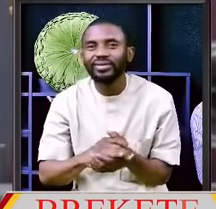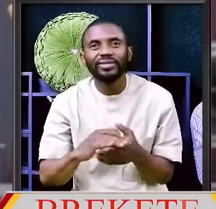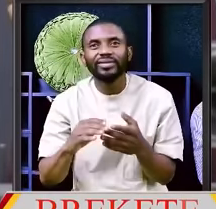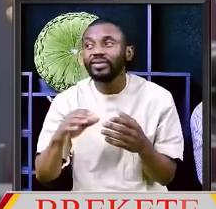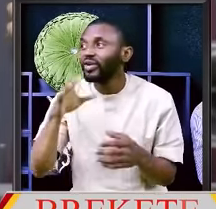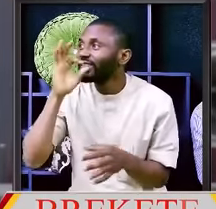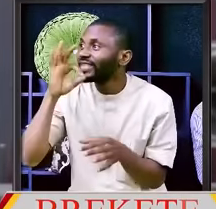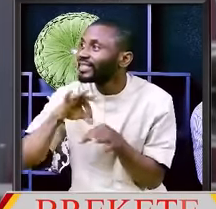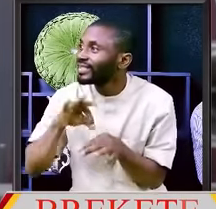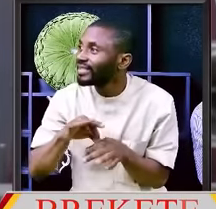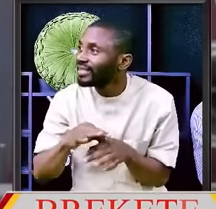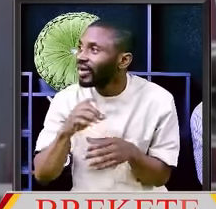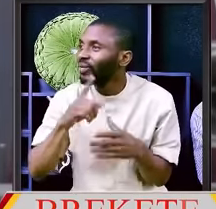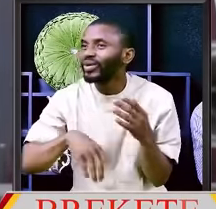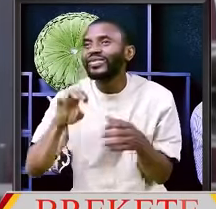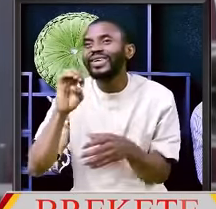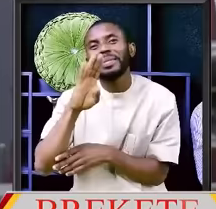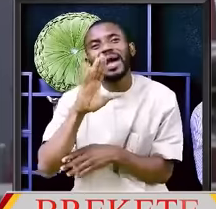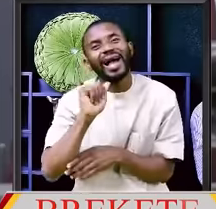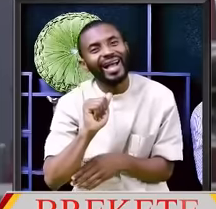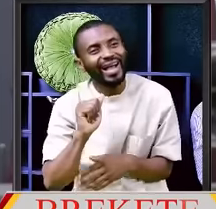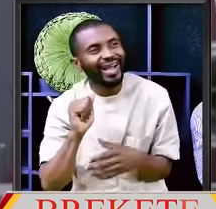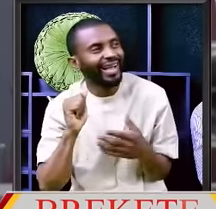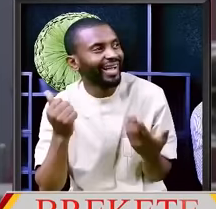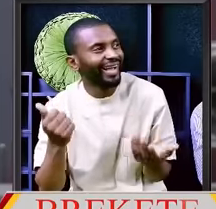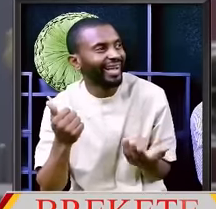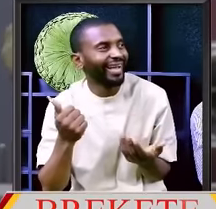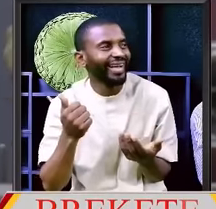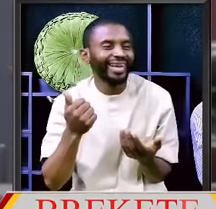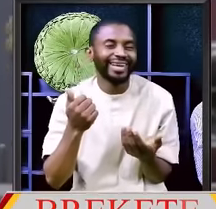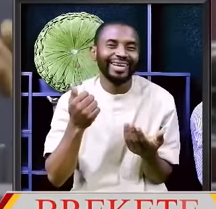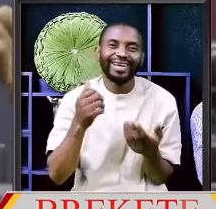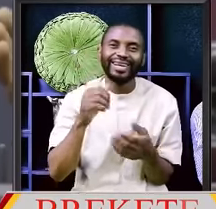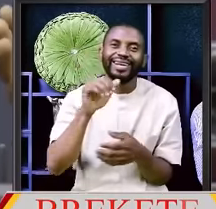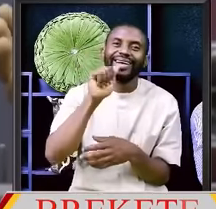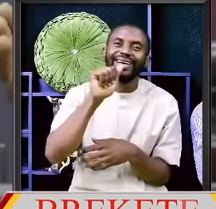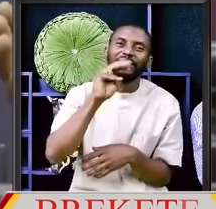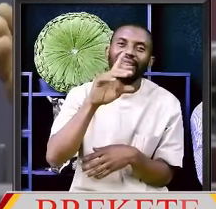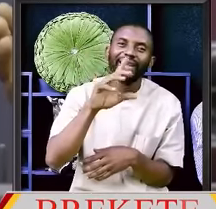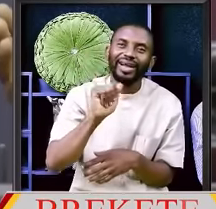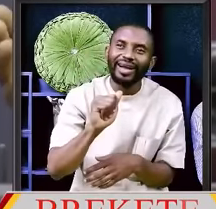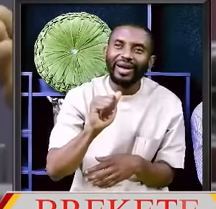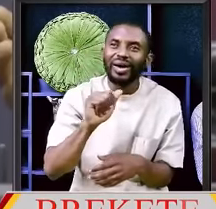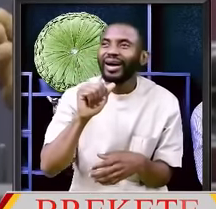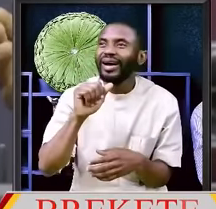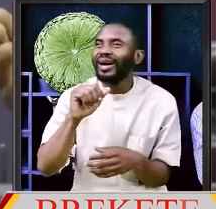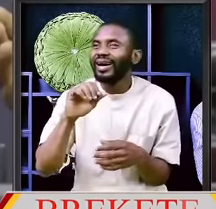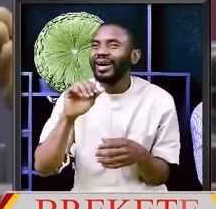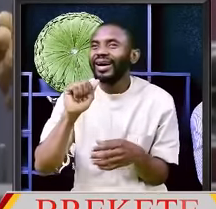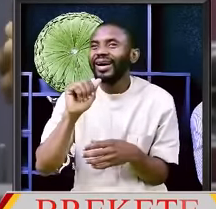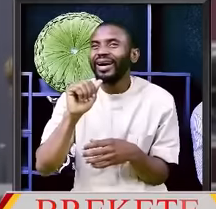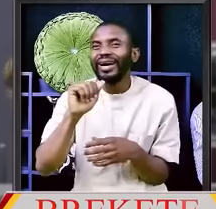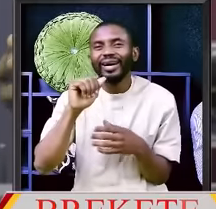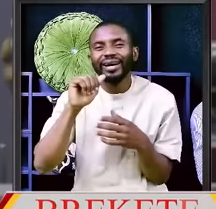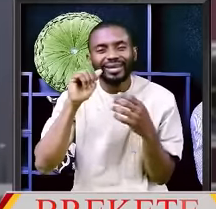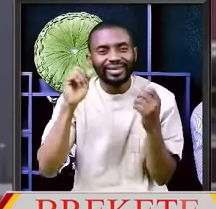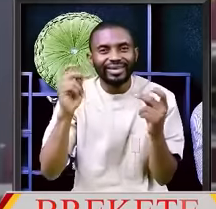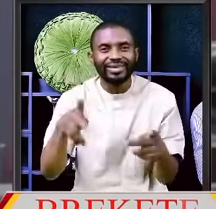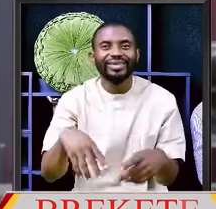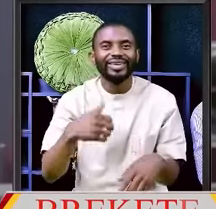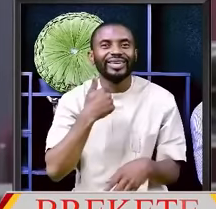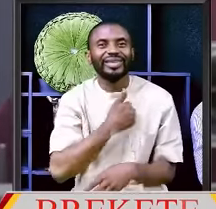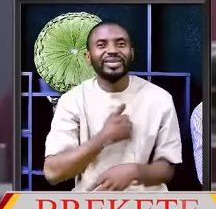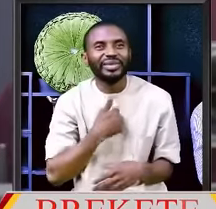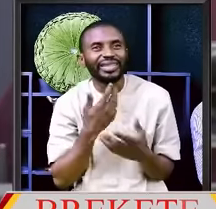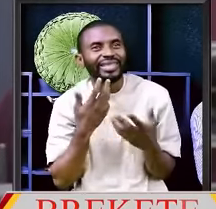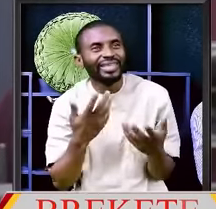drink tea. No, sir. Water of Eba. No, no, no, no. I'm okay Amala. Now. Yeah. Okay. Sorry,